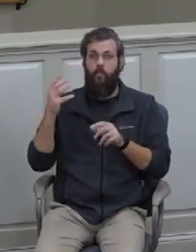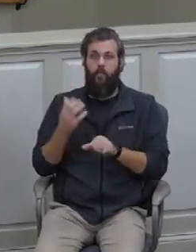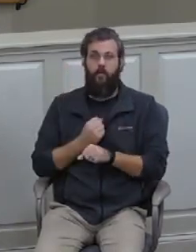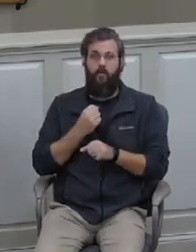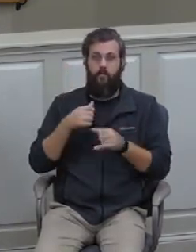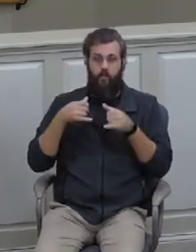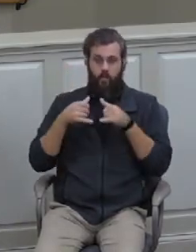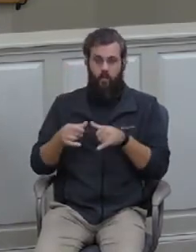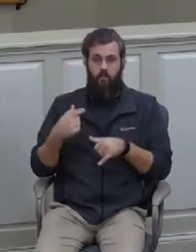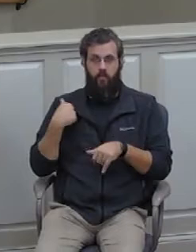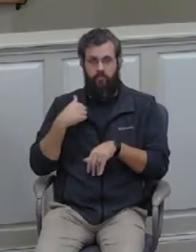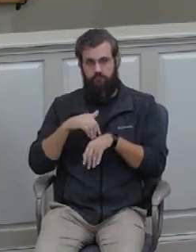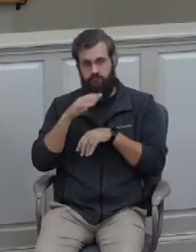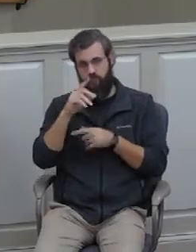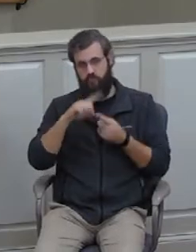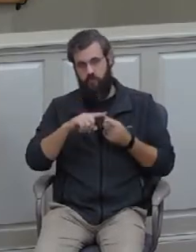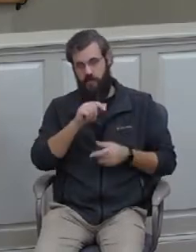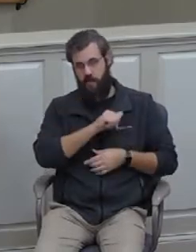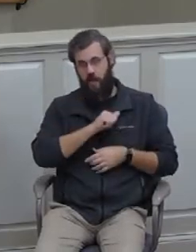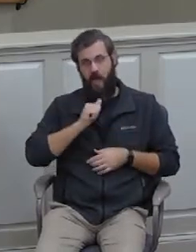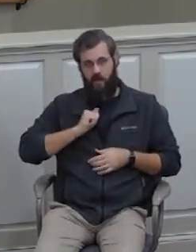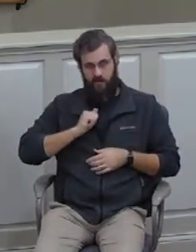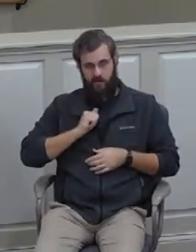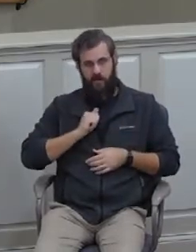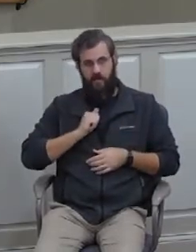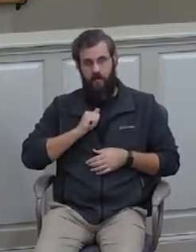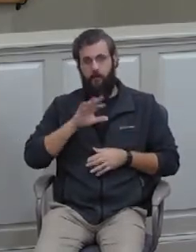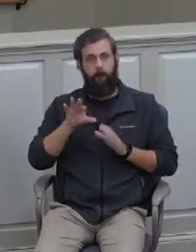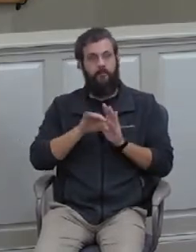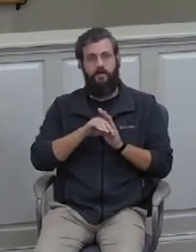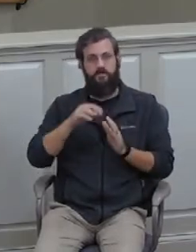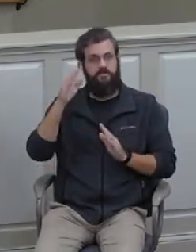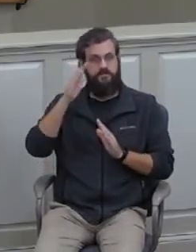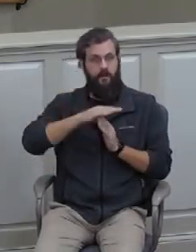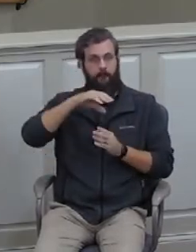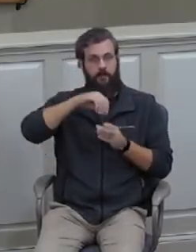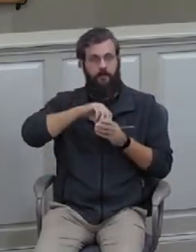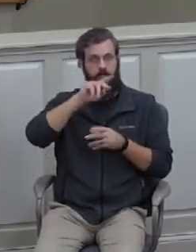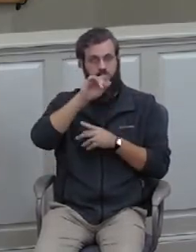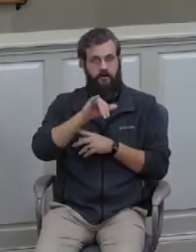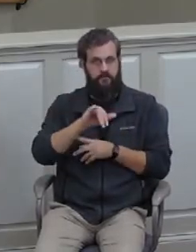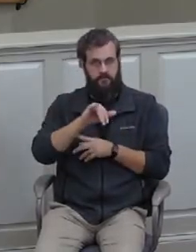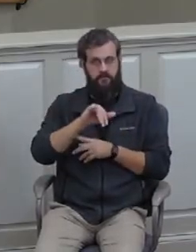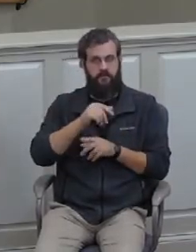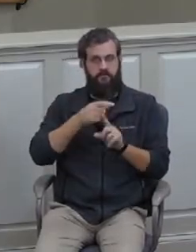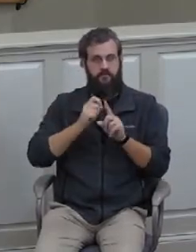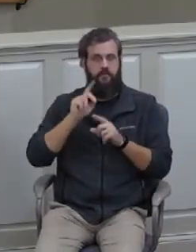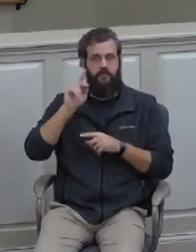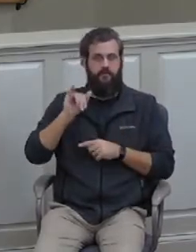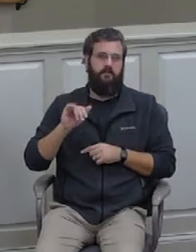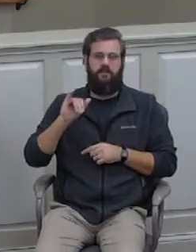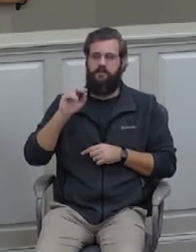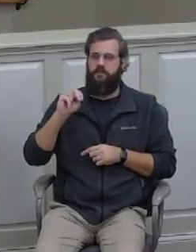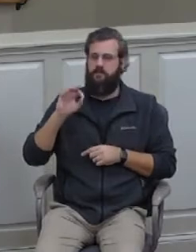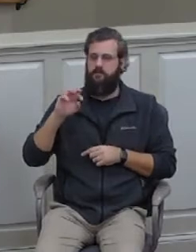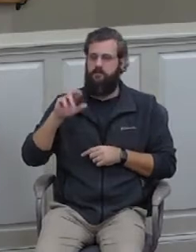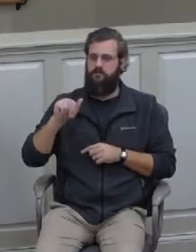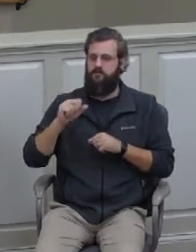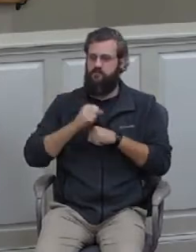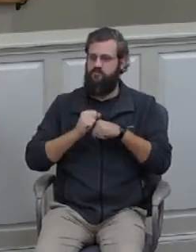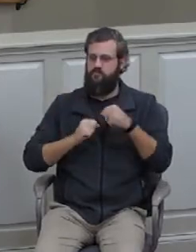submitted to Atlanta. We were first selected as the highest in the state of Kentucky by Kentucky Infrastructure Authority and the